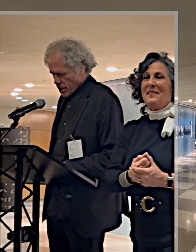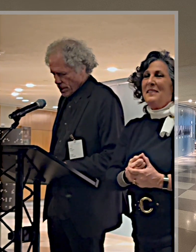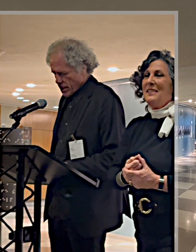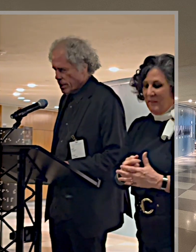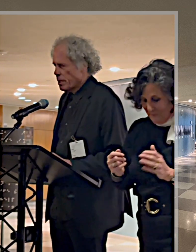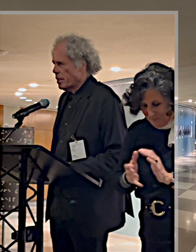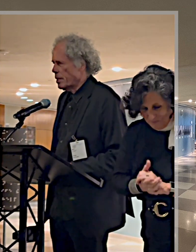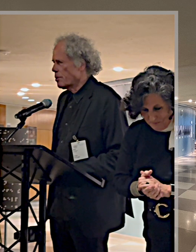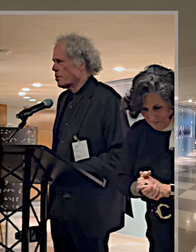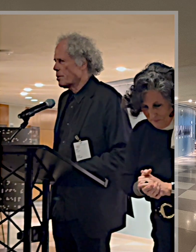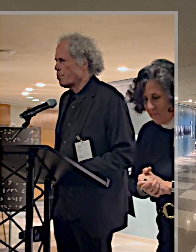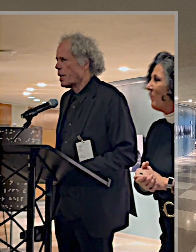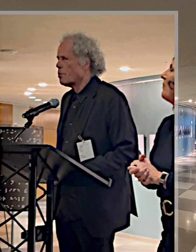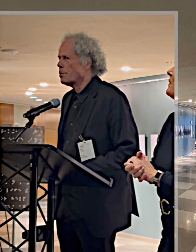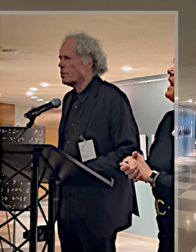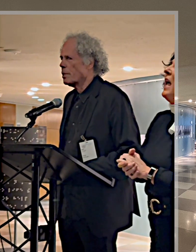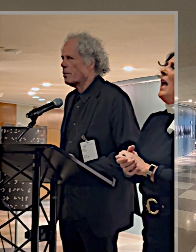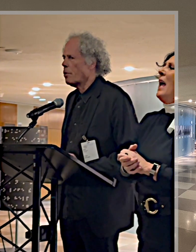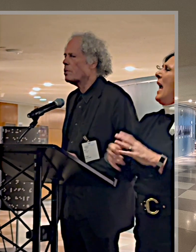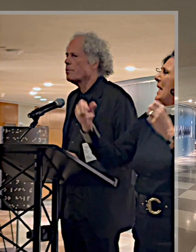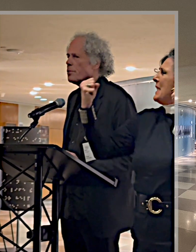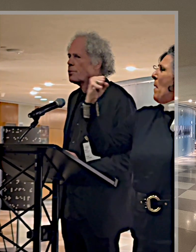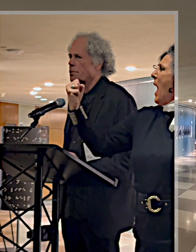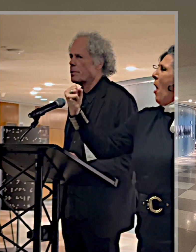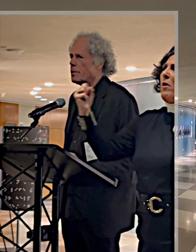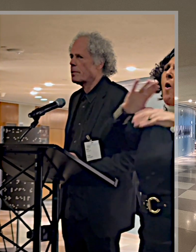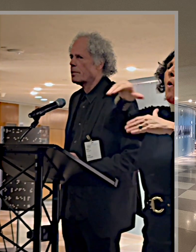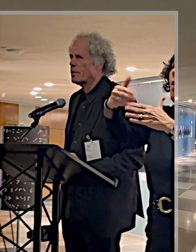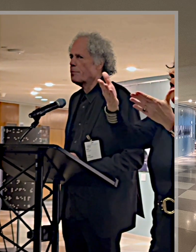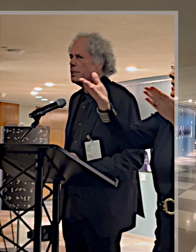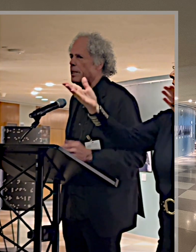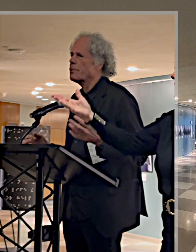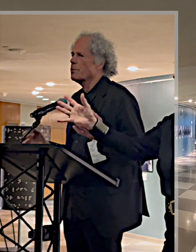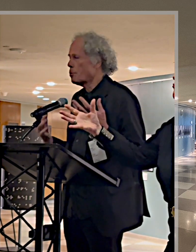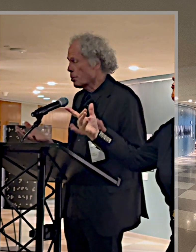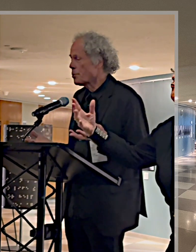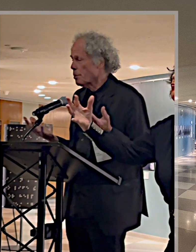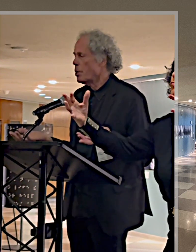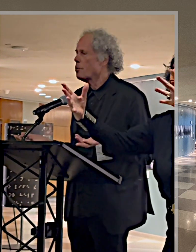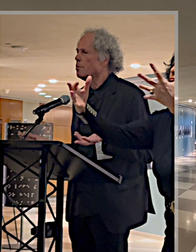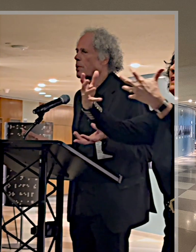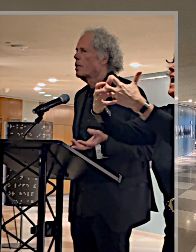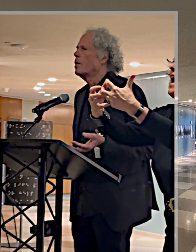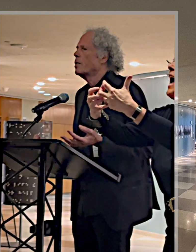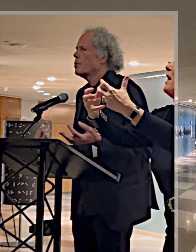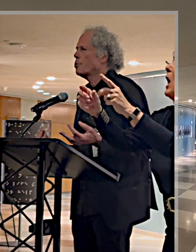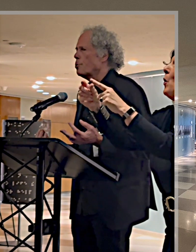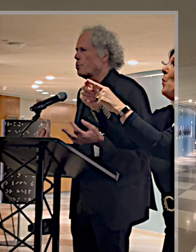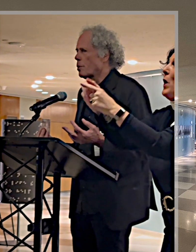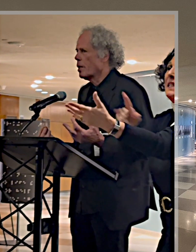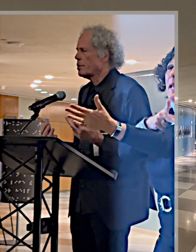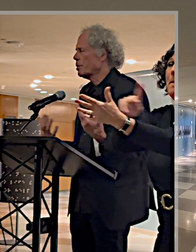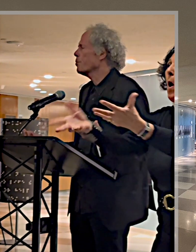And it's the power of all of us coming together like words in a poem